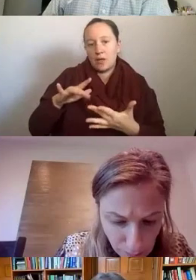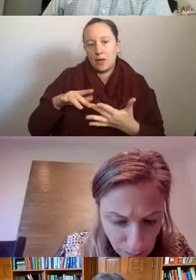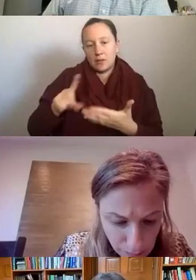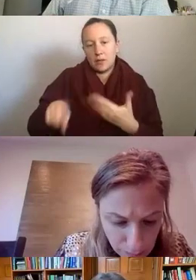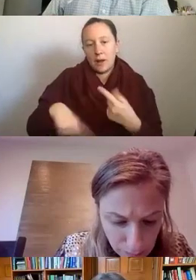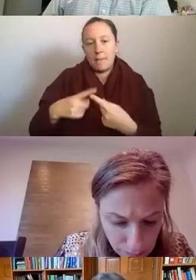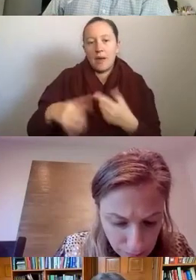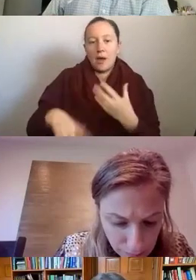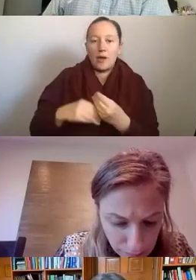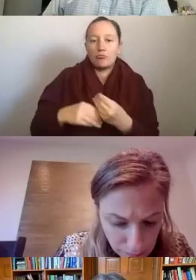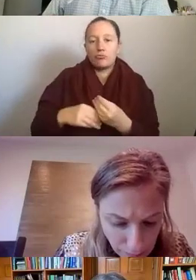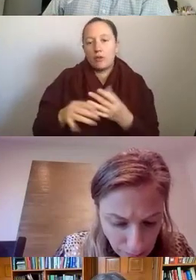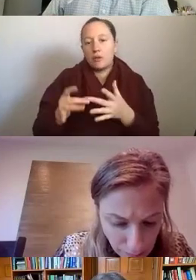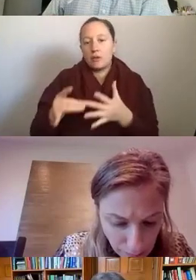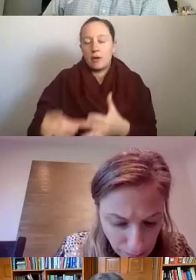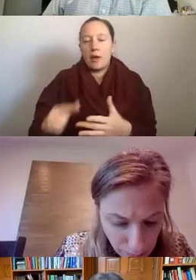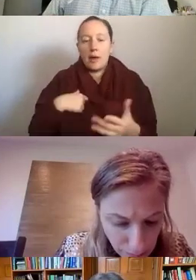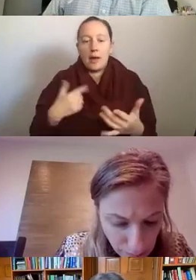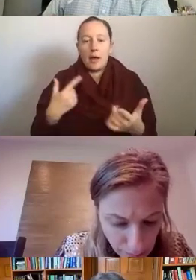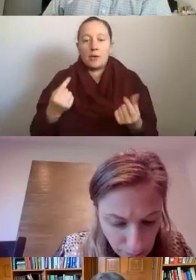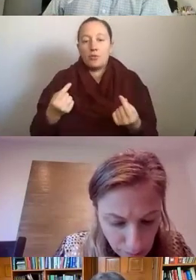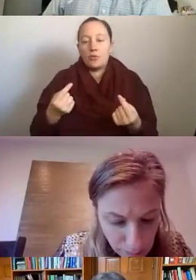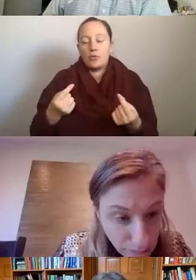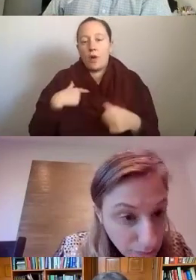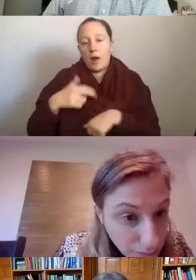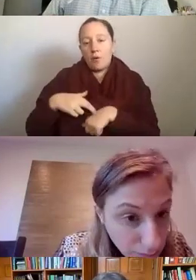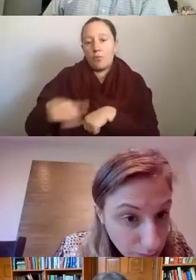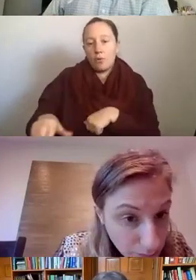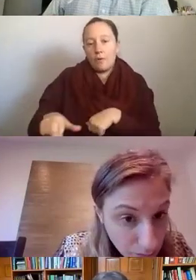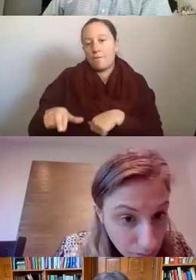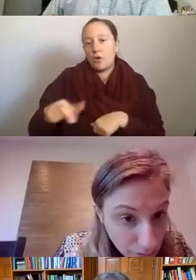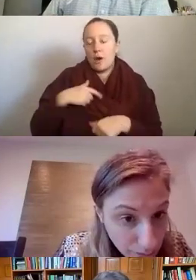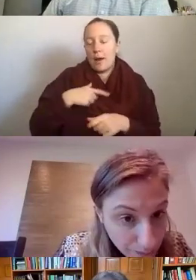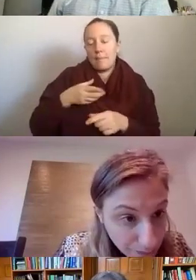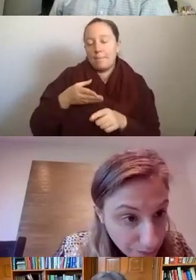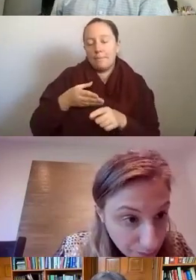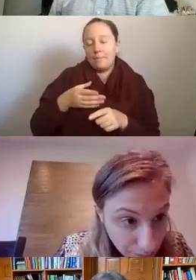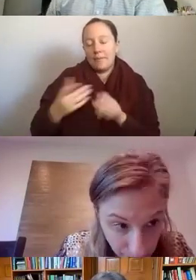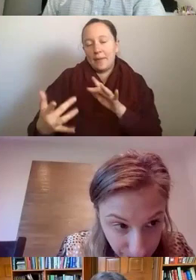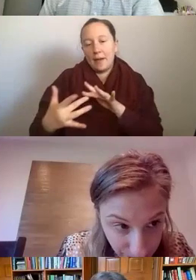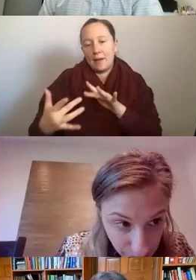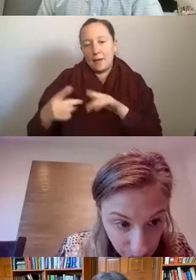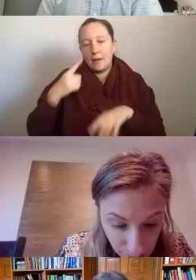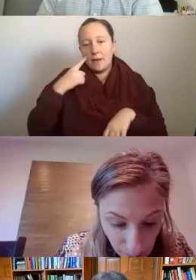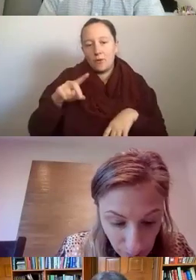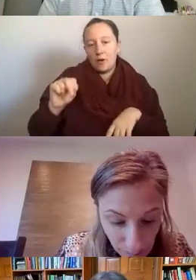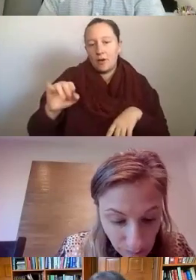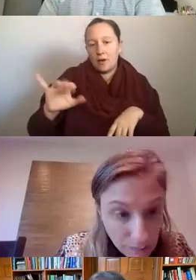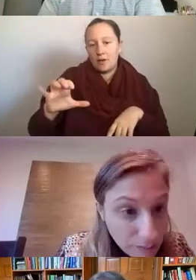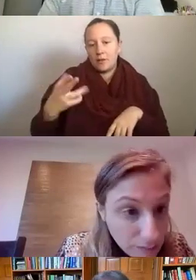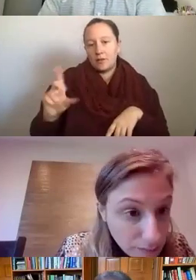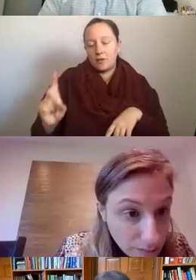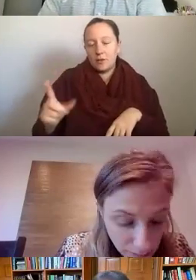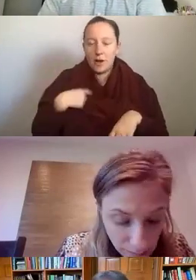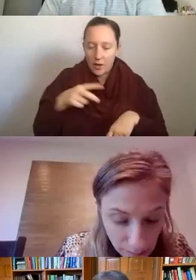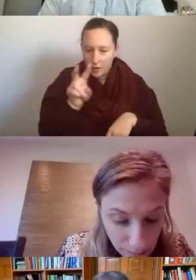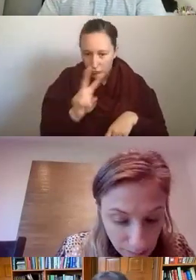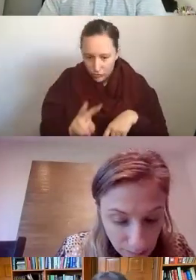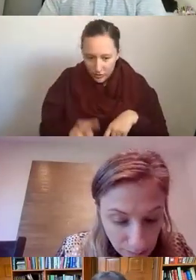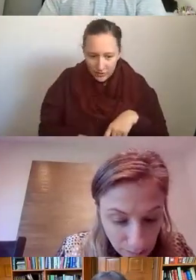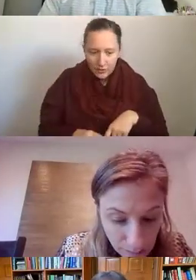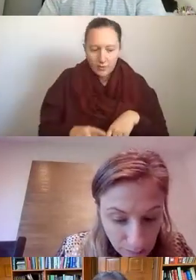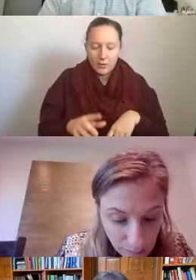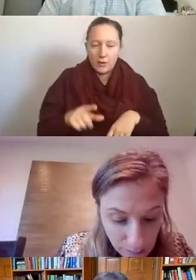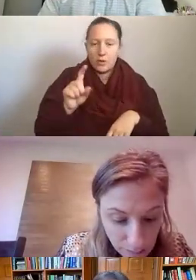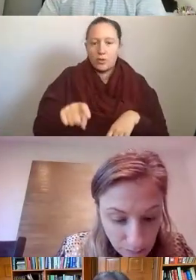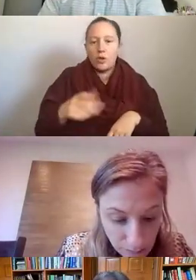additional guidance? And so what I do as a referral officer, and I'm the main contact for NICHD, is I will look at it and I'll say, okay, this belongs in our